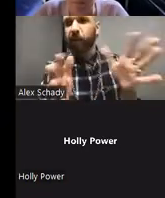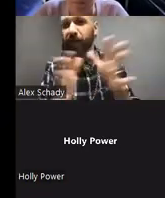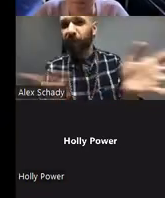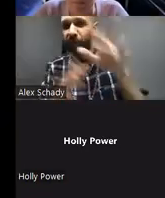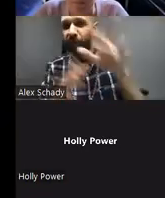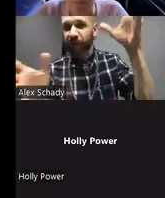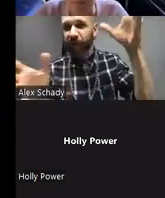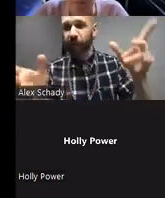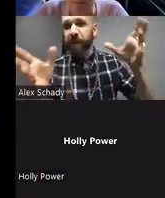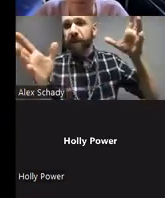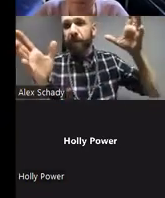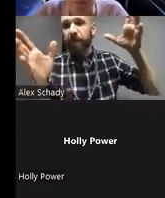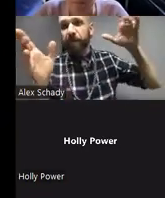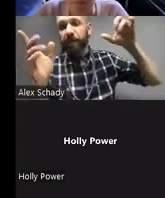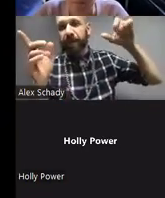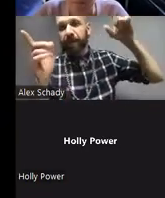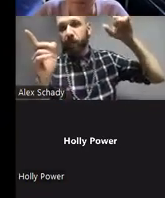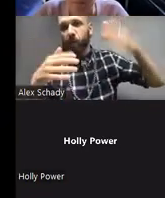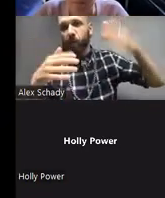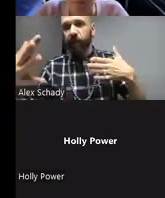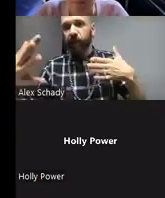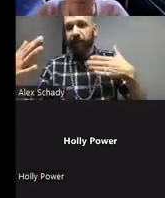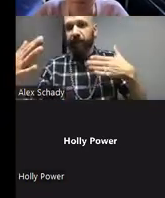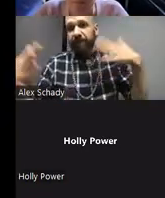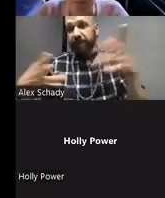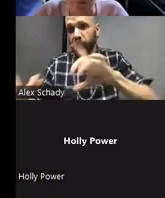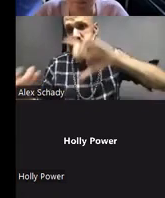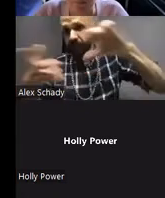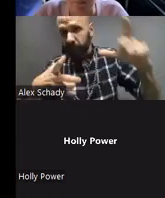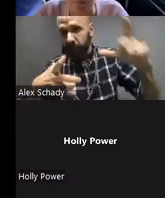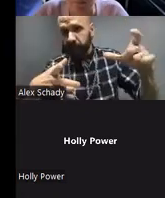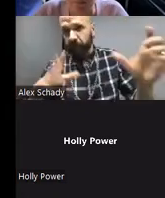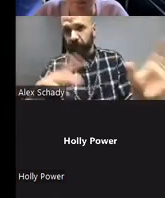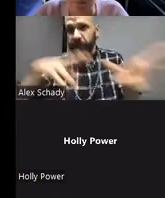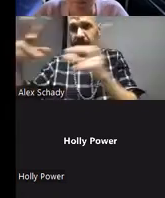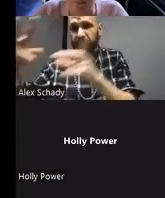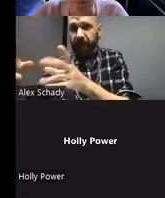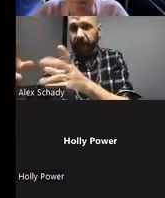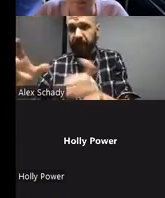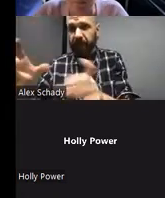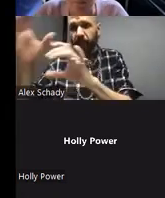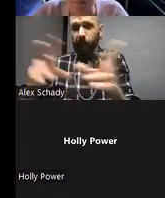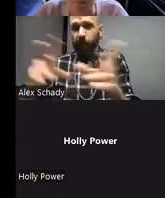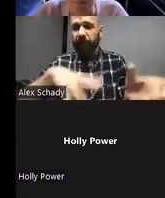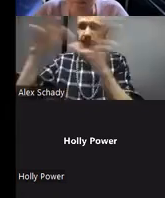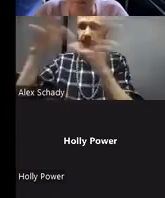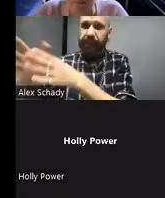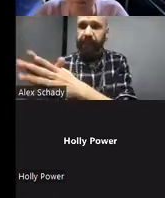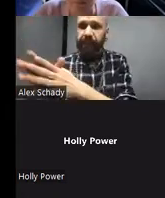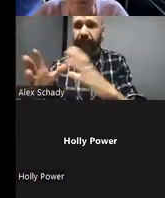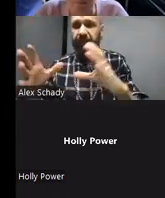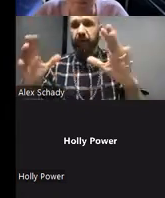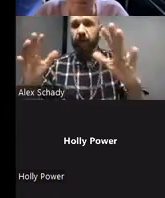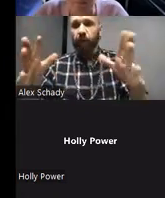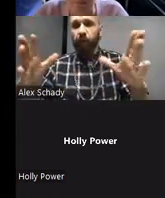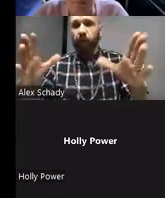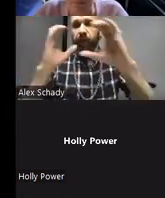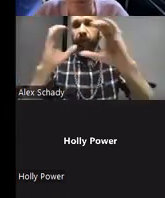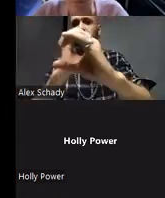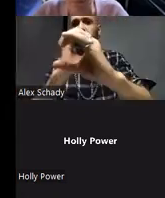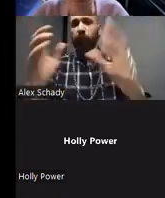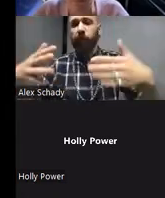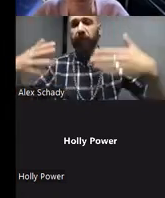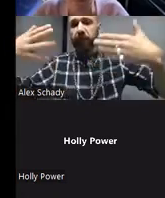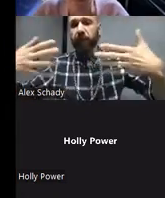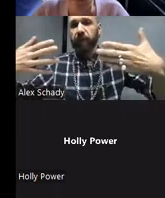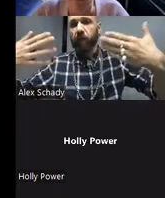I won't play the whole film because it goes on, but what we're doing there is it's not dissimilar to tunnels, but it's to the last one, but it sort of extends it. It's rather than